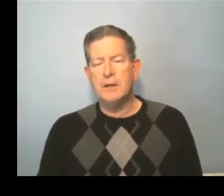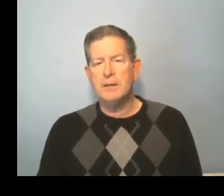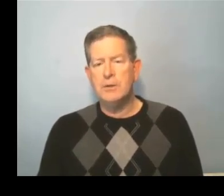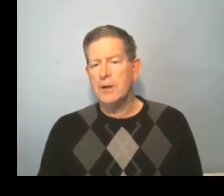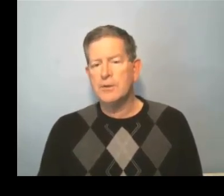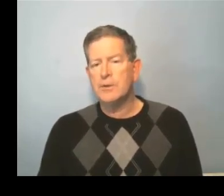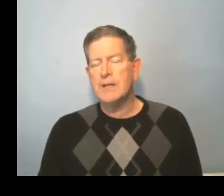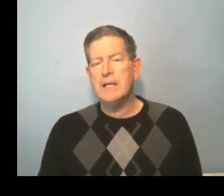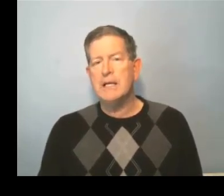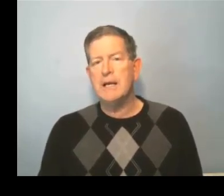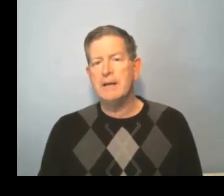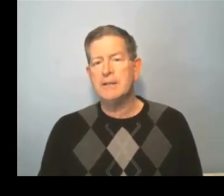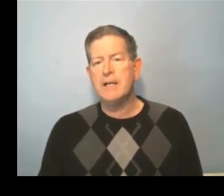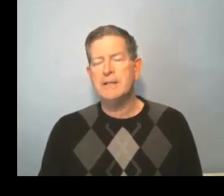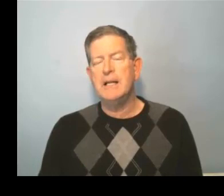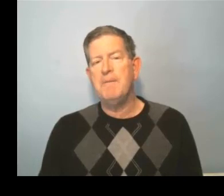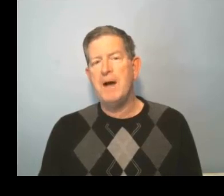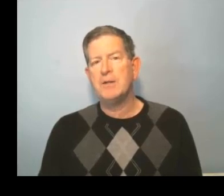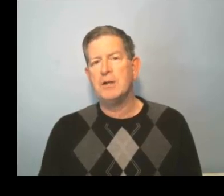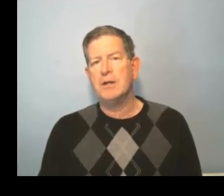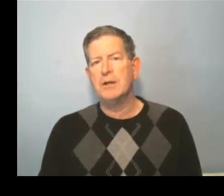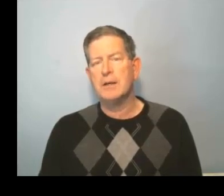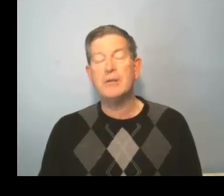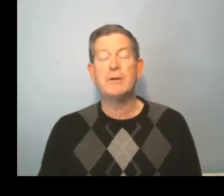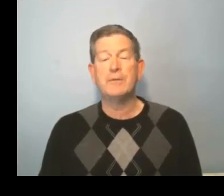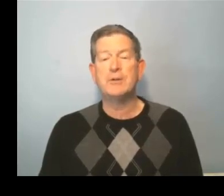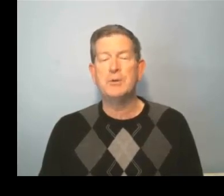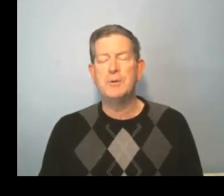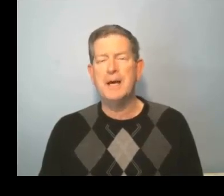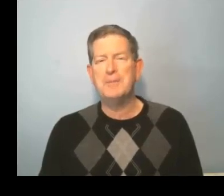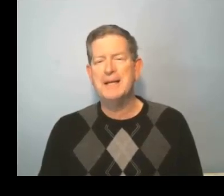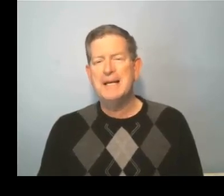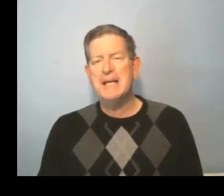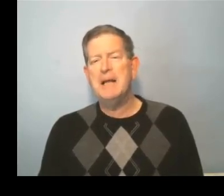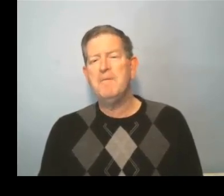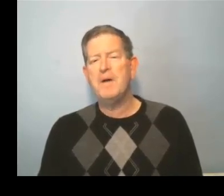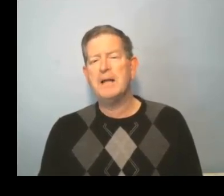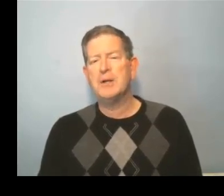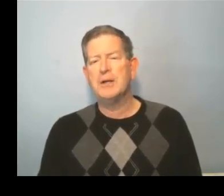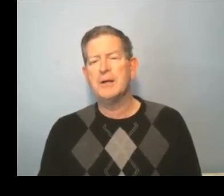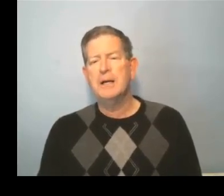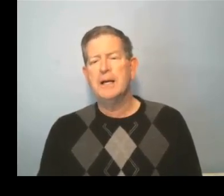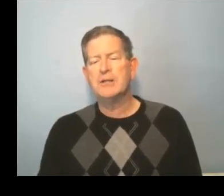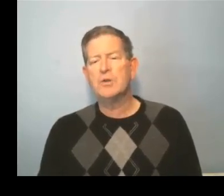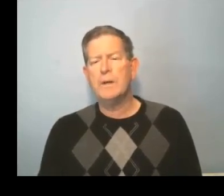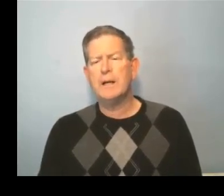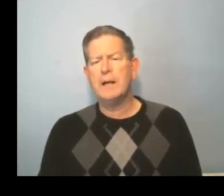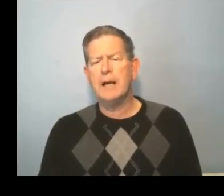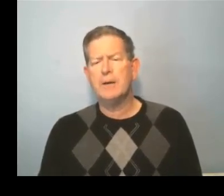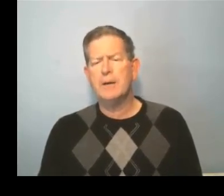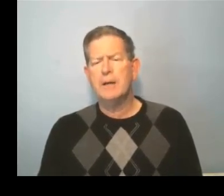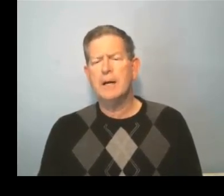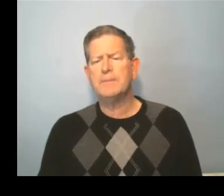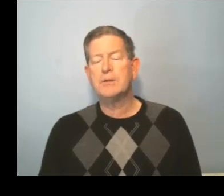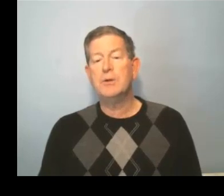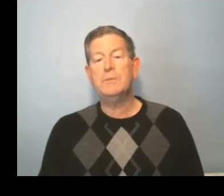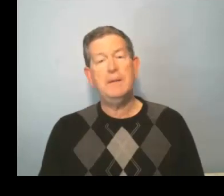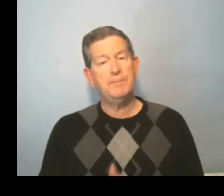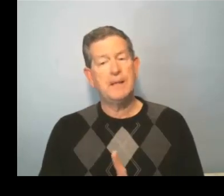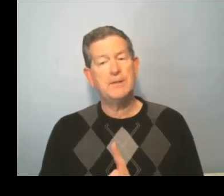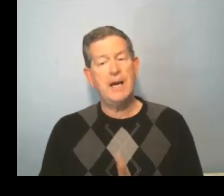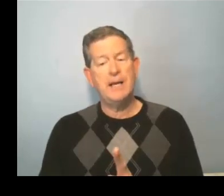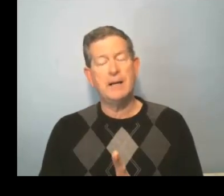means you can also say il est, in this case, il est 20 heures. I should have let you do that, but il est 20 heures. It's 20 o'clock. Oh,